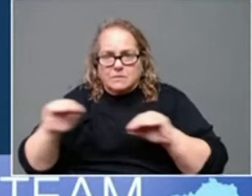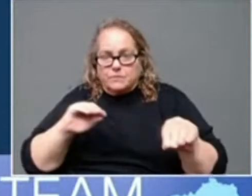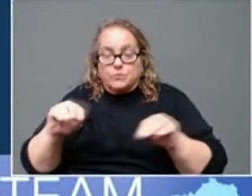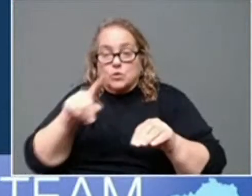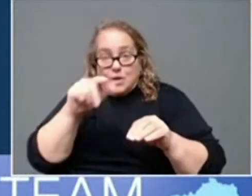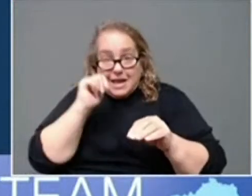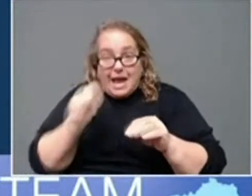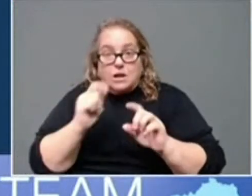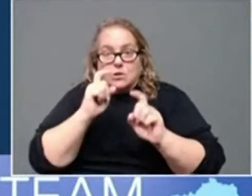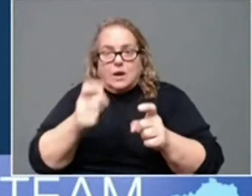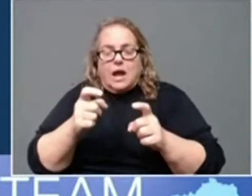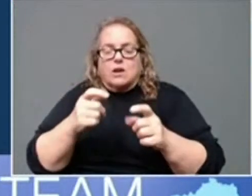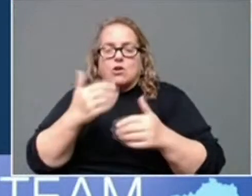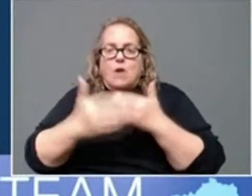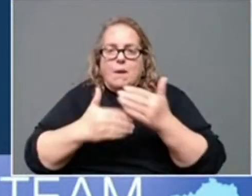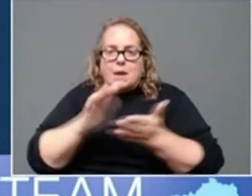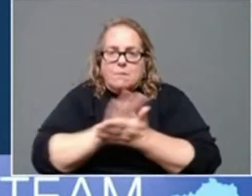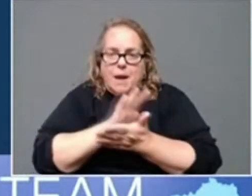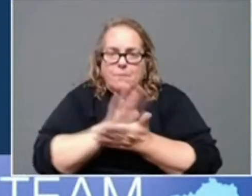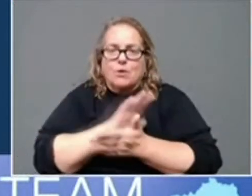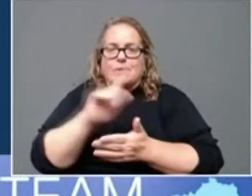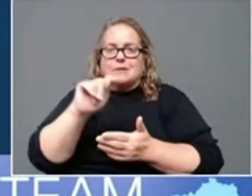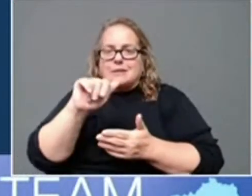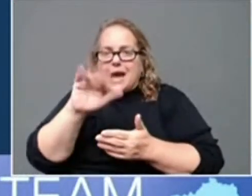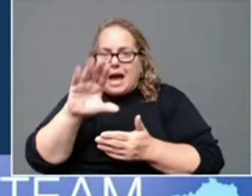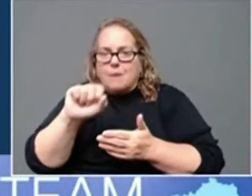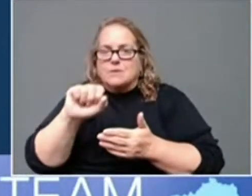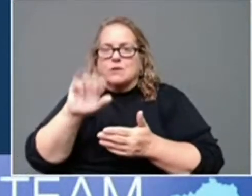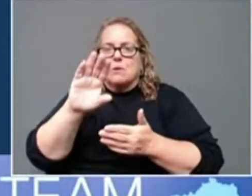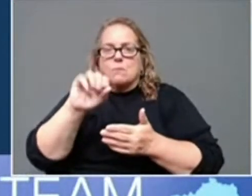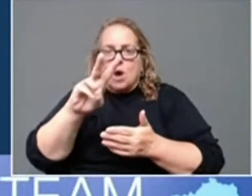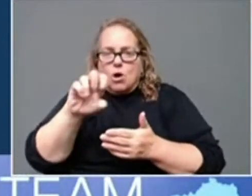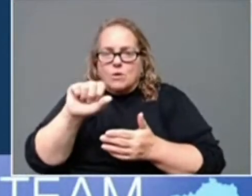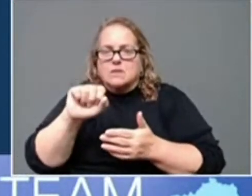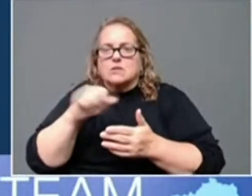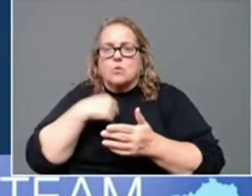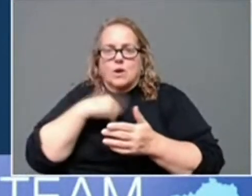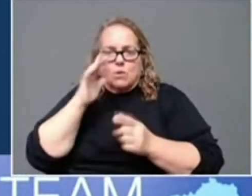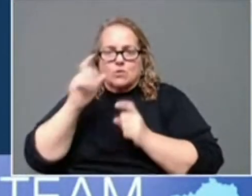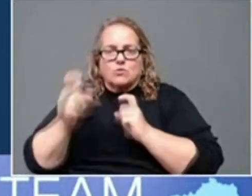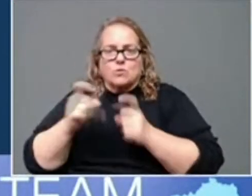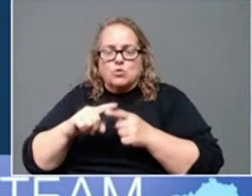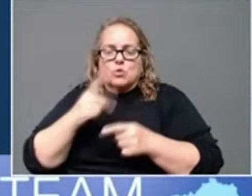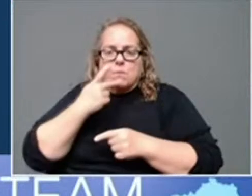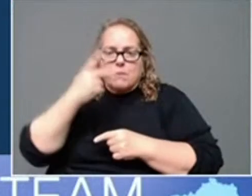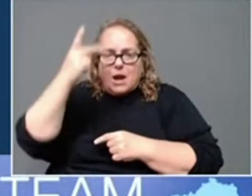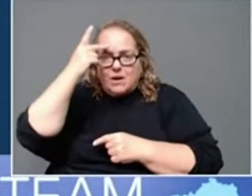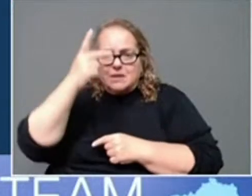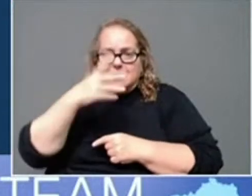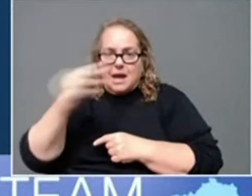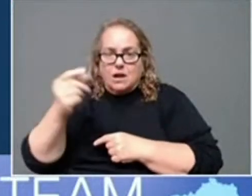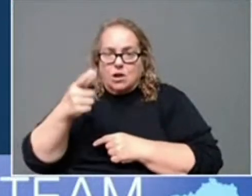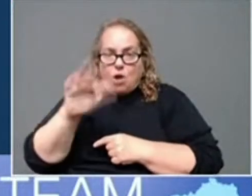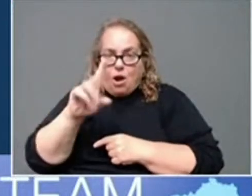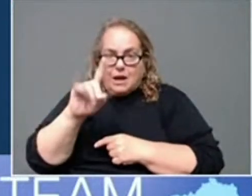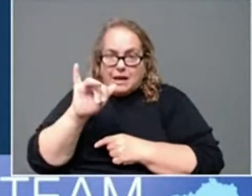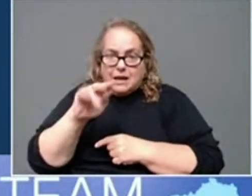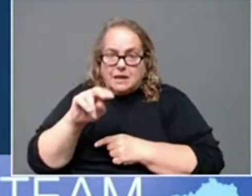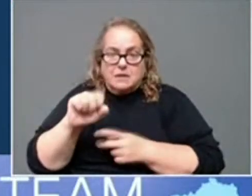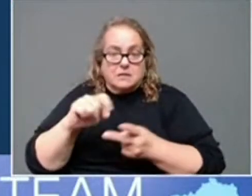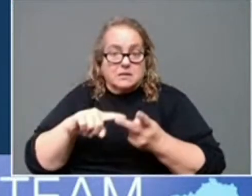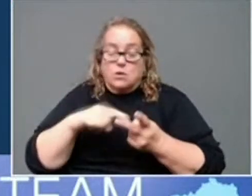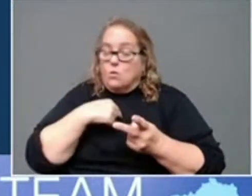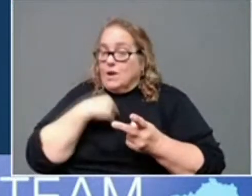paper, tags, bows, and more, which we will distribute to parents and guardians. We are not accepting